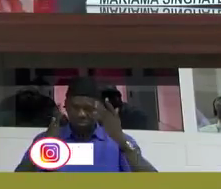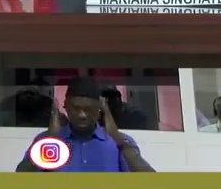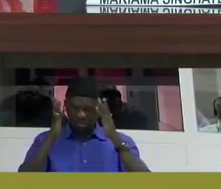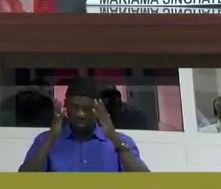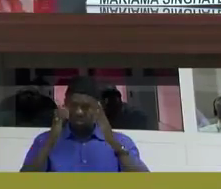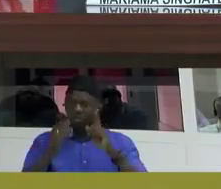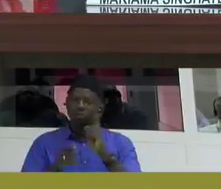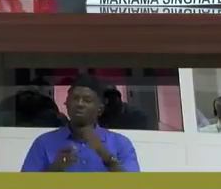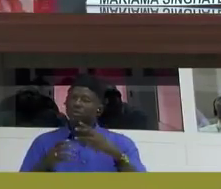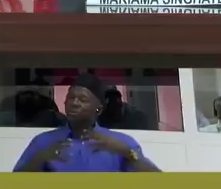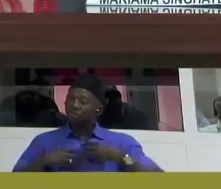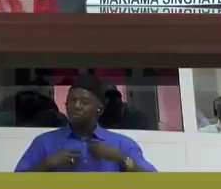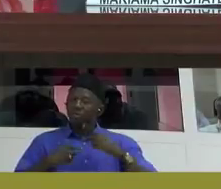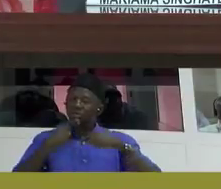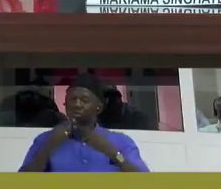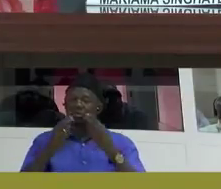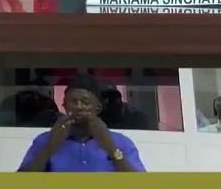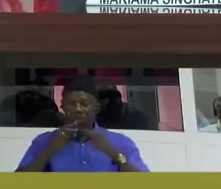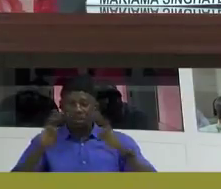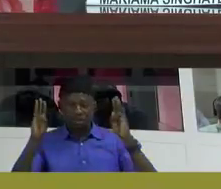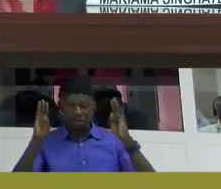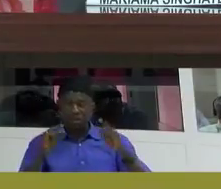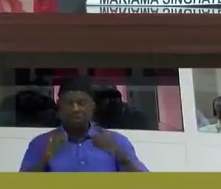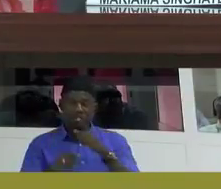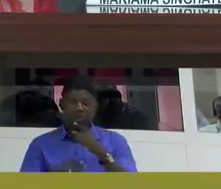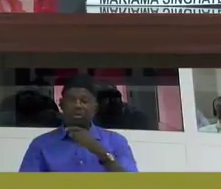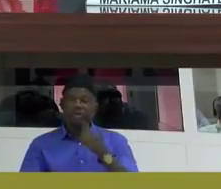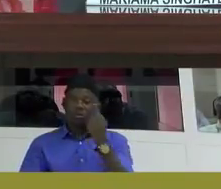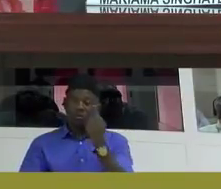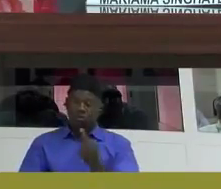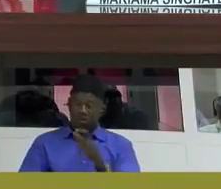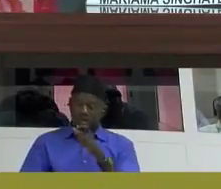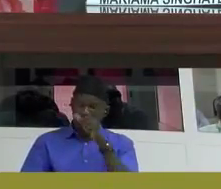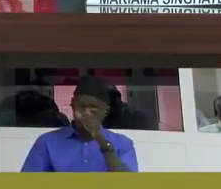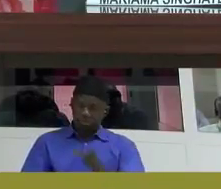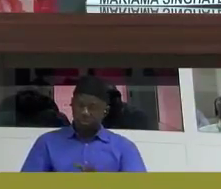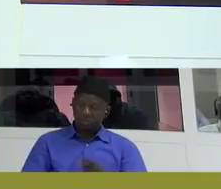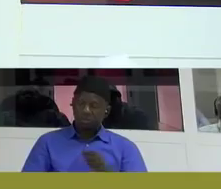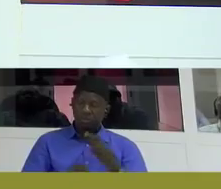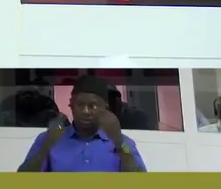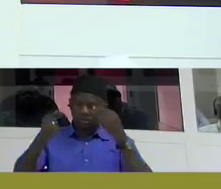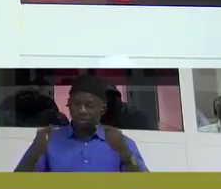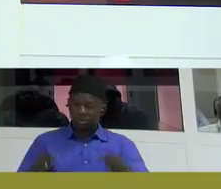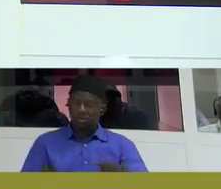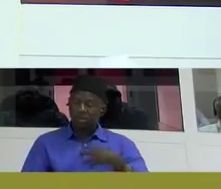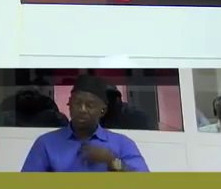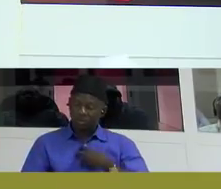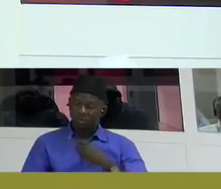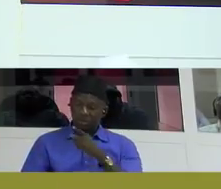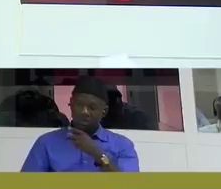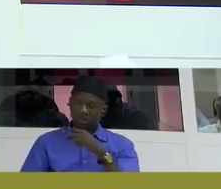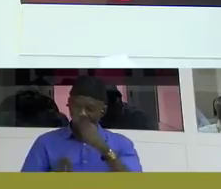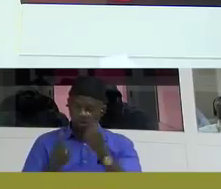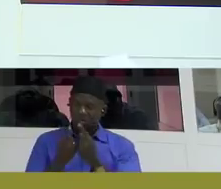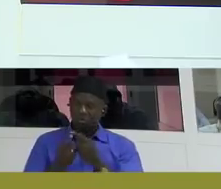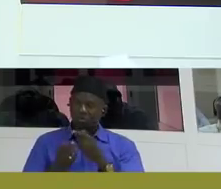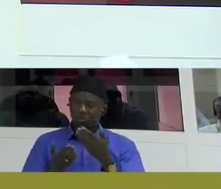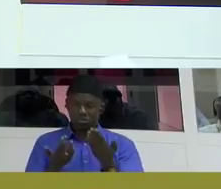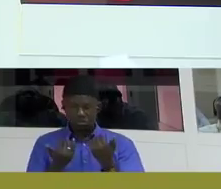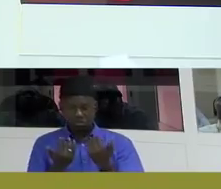complaint about the declaration? You are the one testifying. I want these things to come out from you.